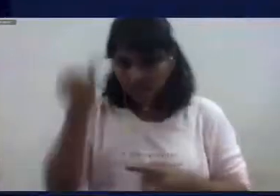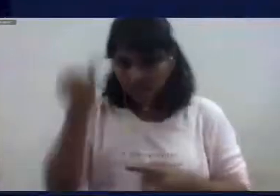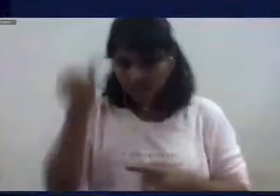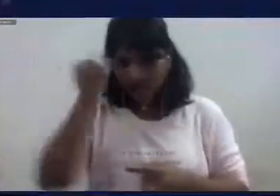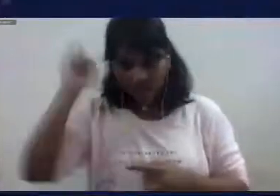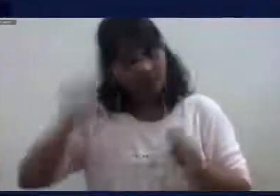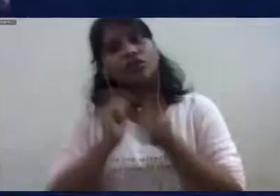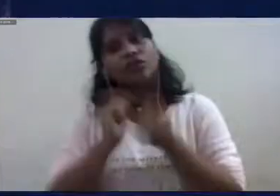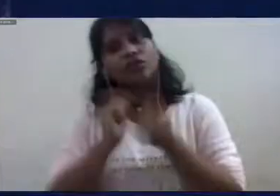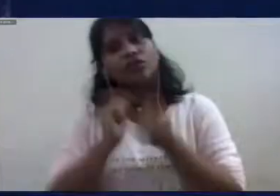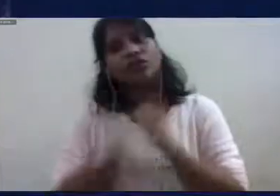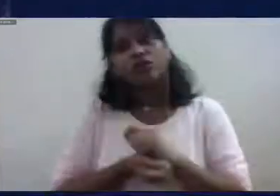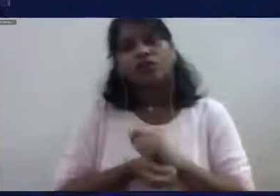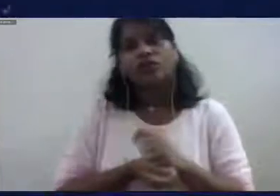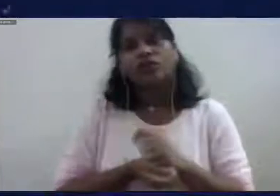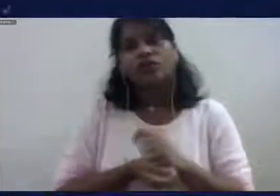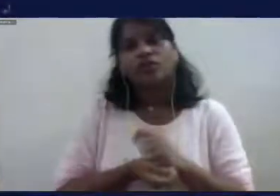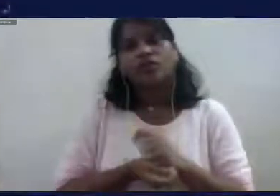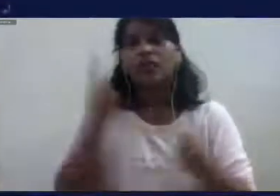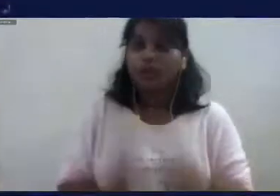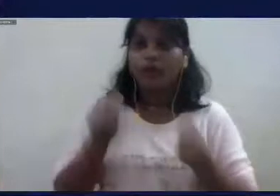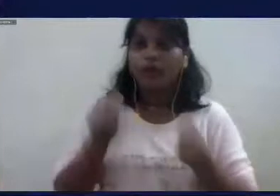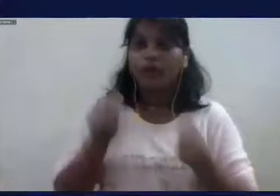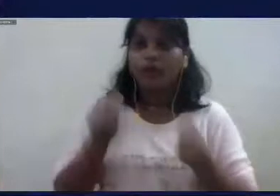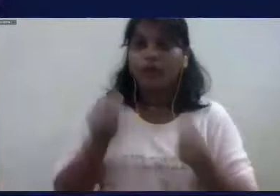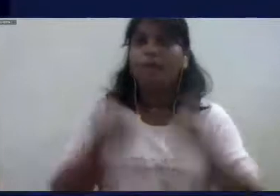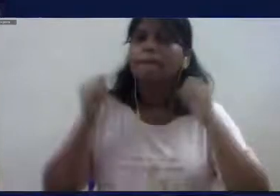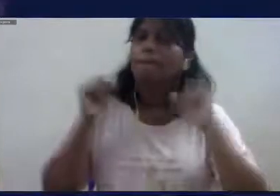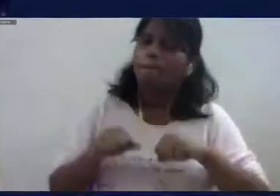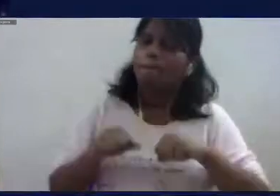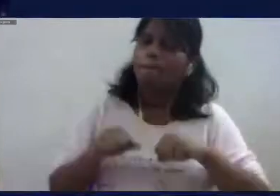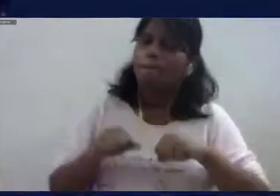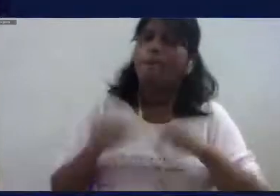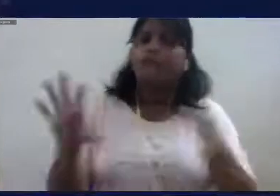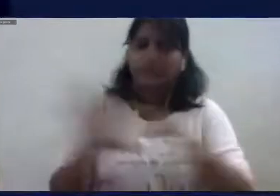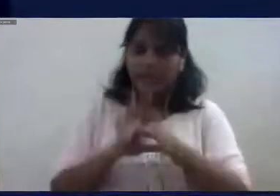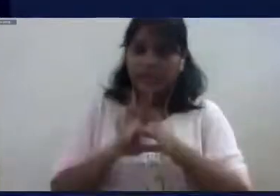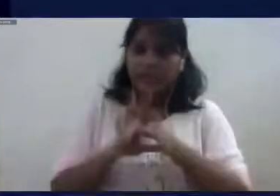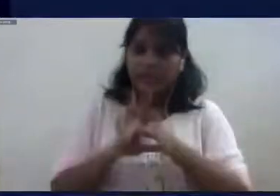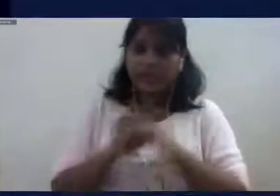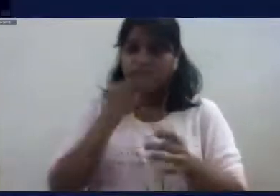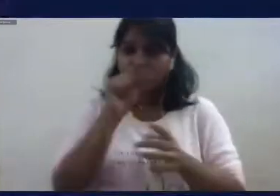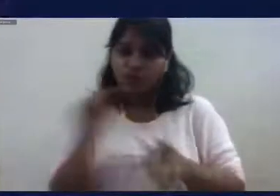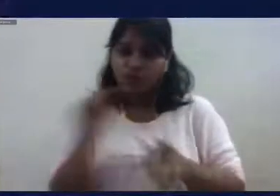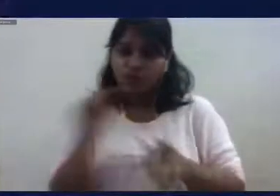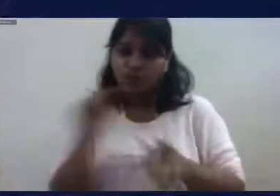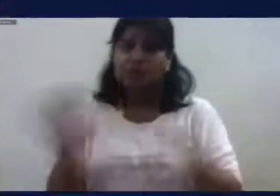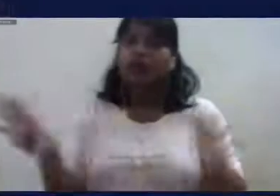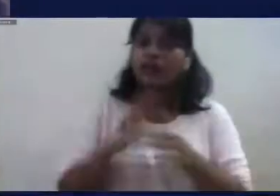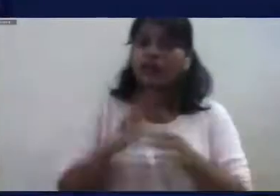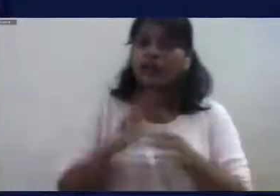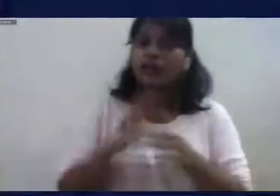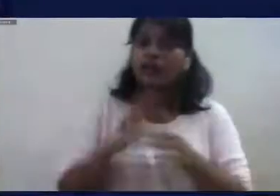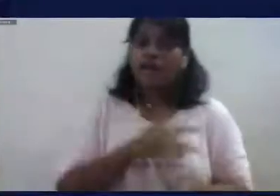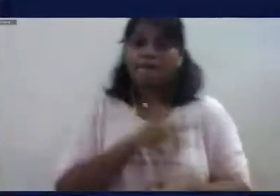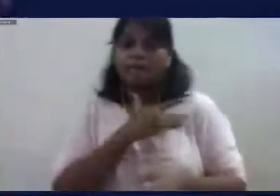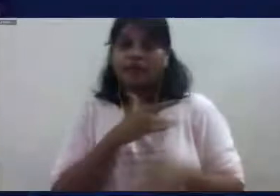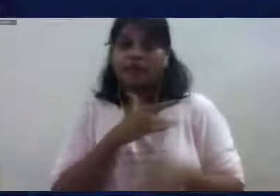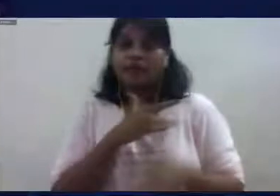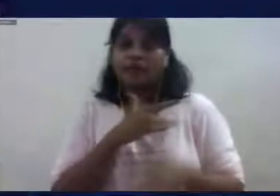change things for the better. But it is a connecting of the dots. It is about connecting empathy with